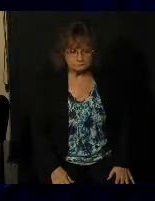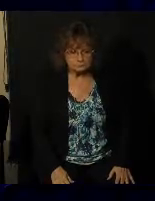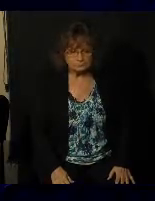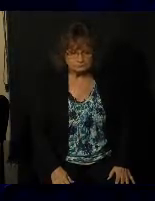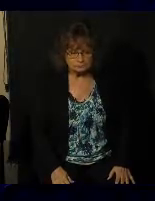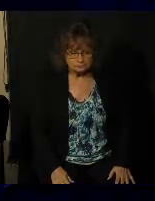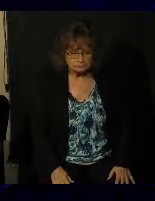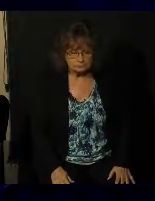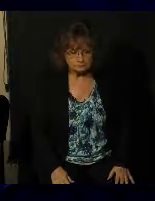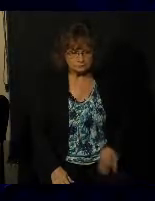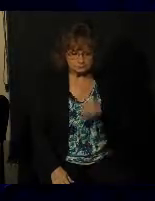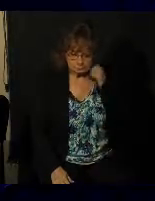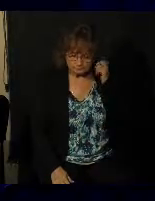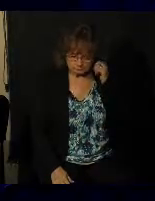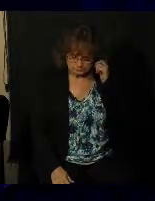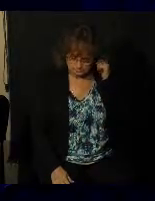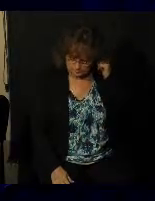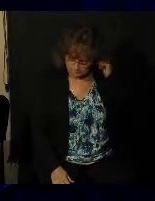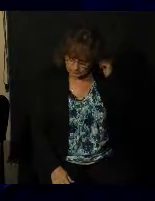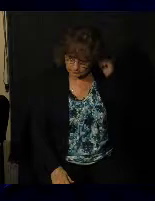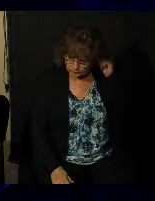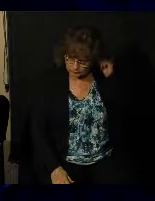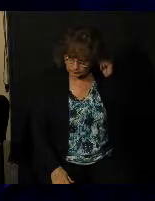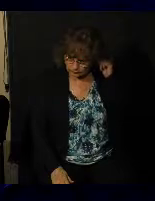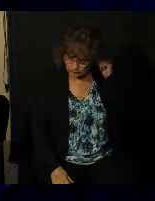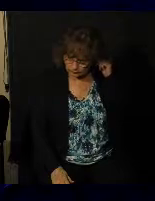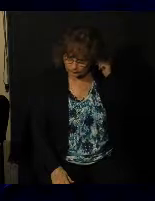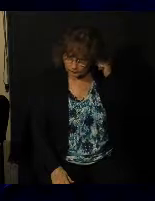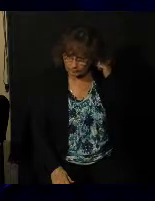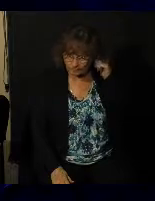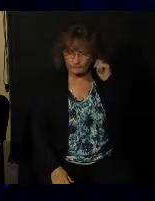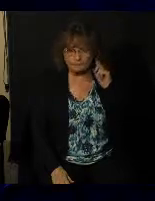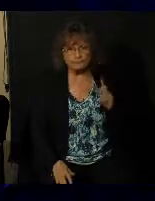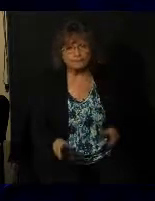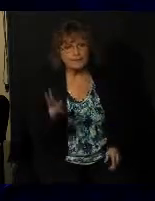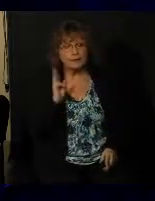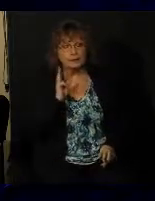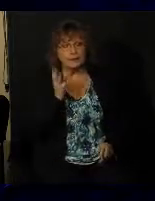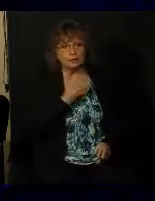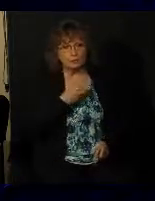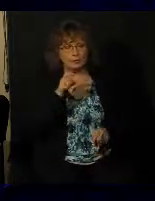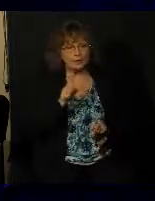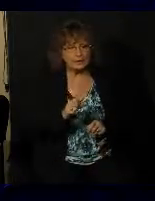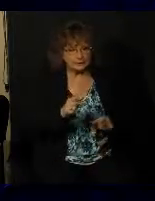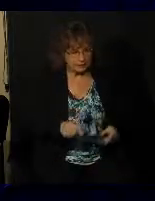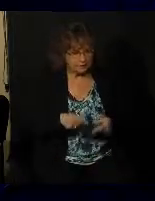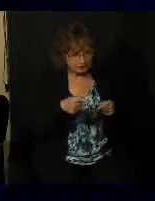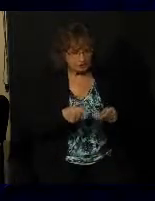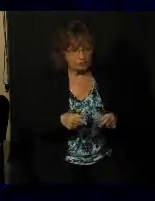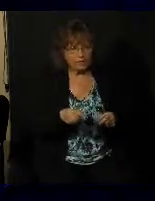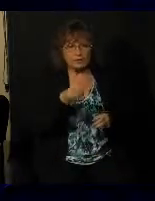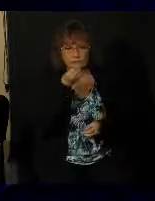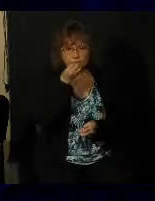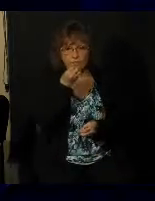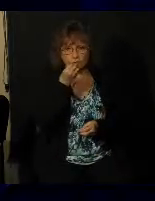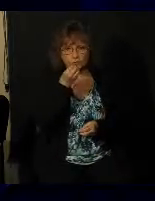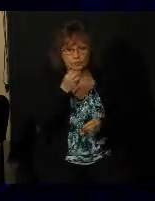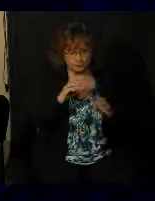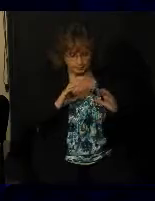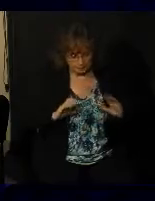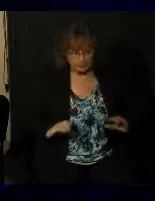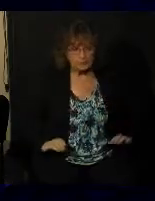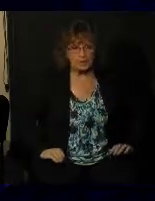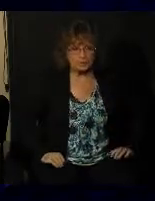But you don't go wrong giving them Jesus. We can give food, we can give clothes, but if we don't give